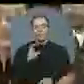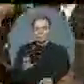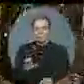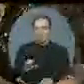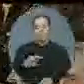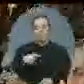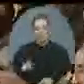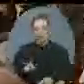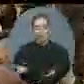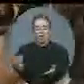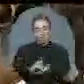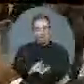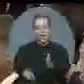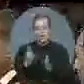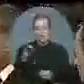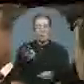it.